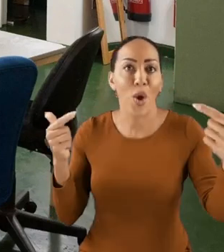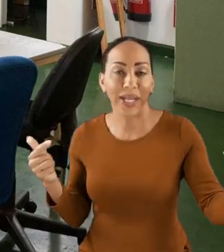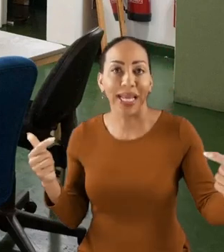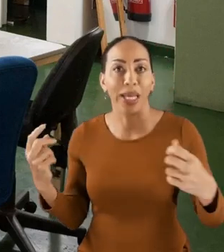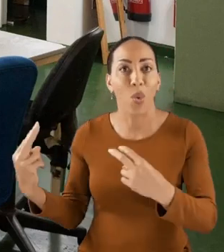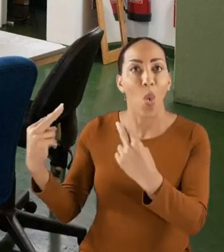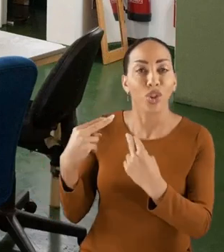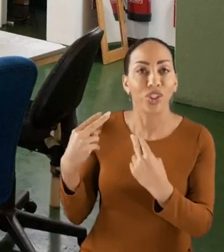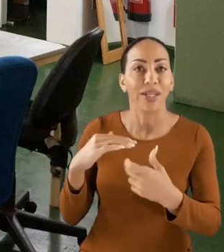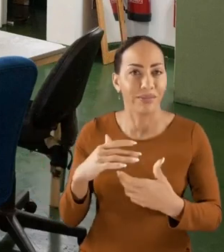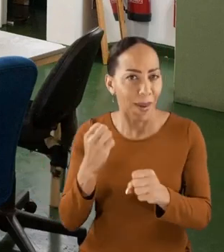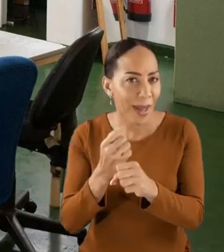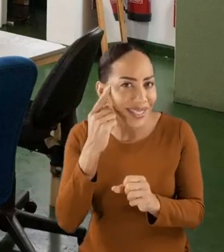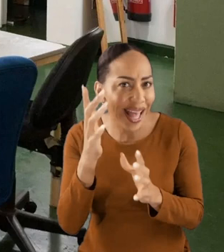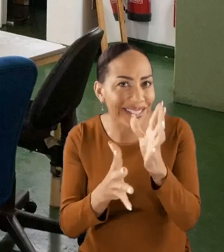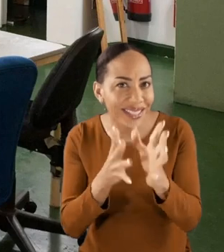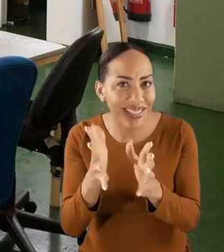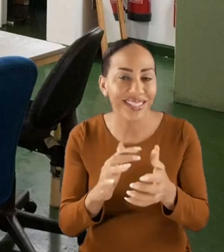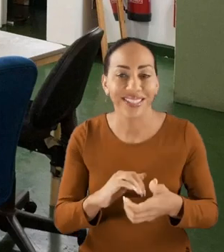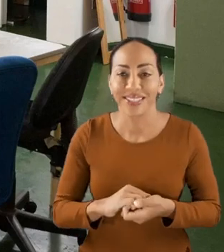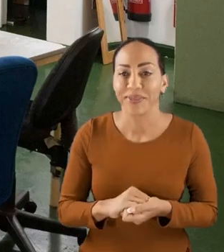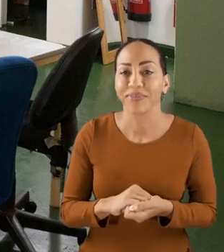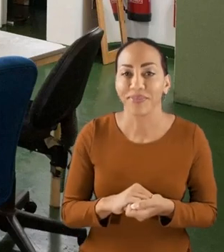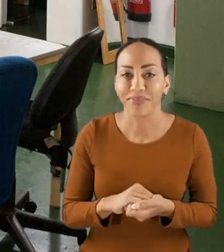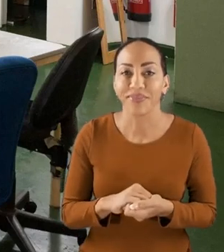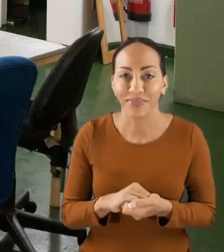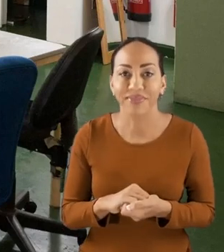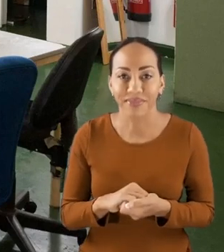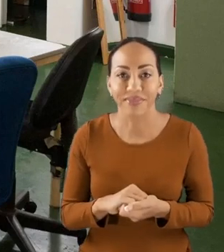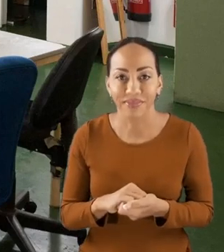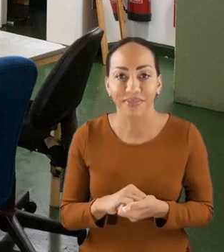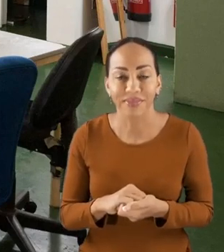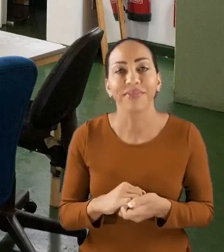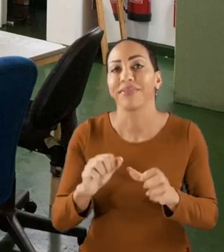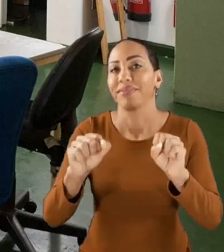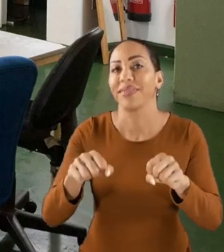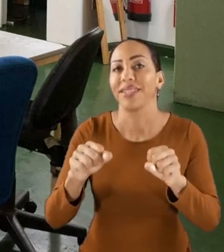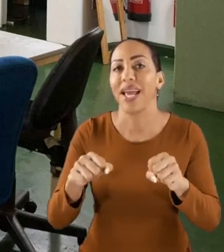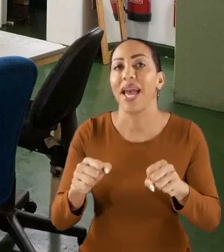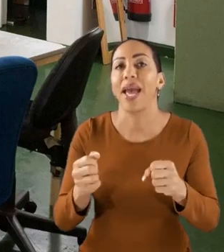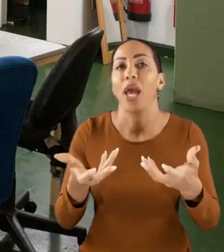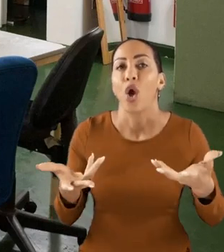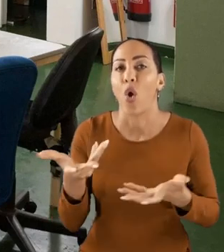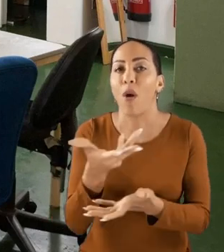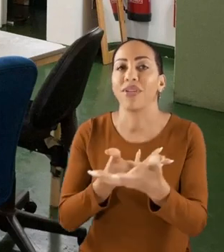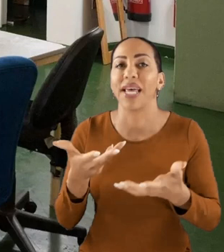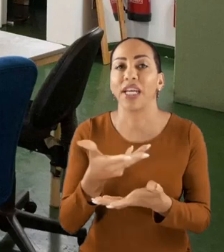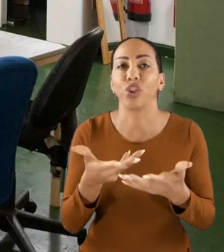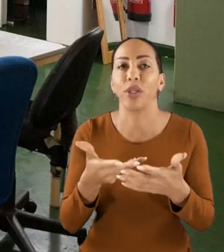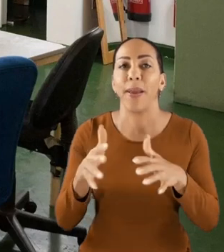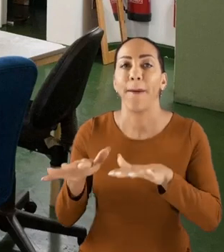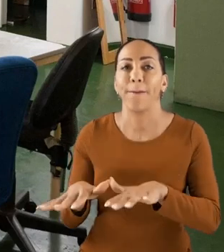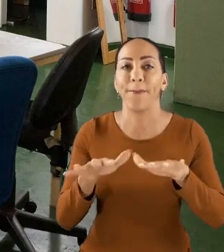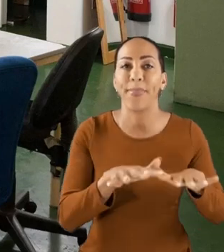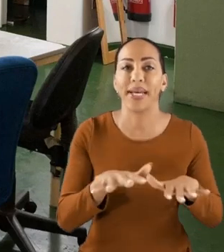here. Yeah. That makes sense. And I think, I think pacing of conversation would help with